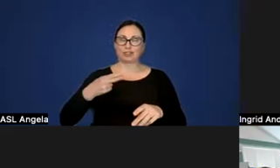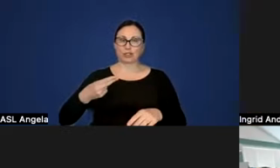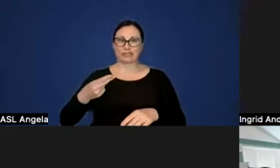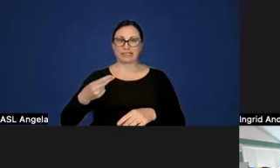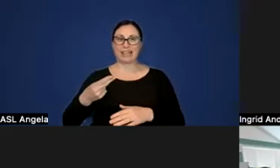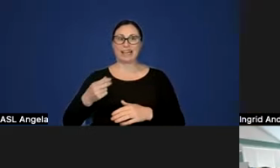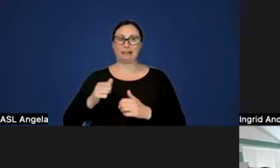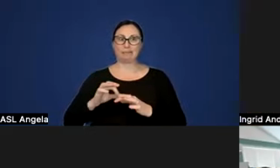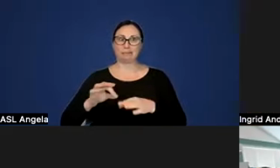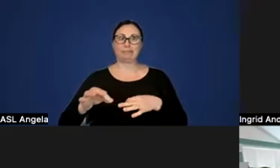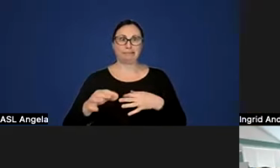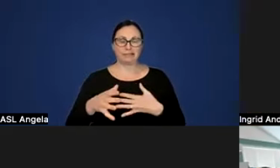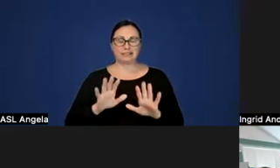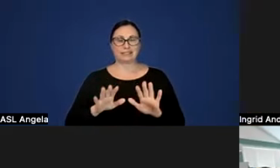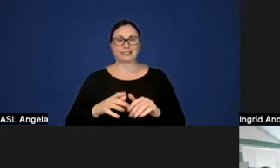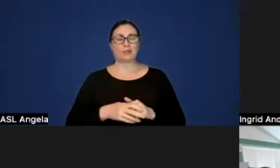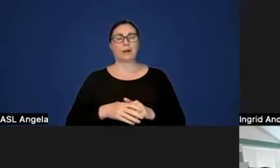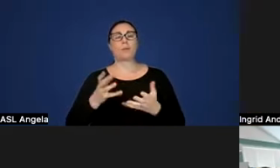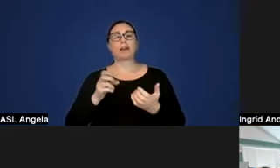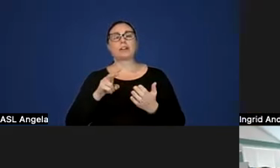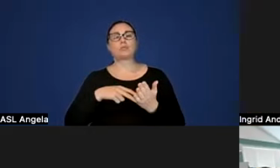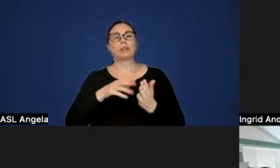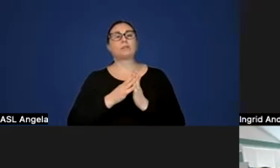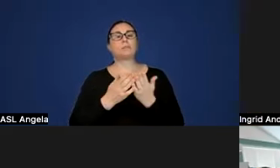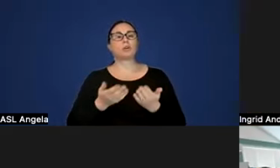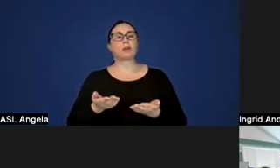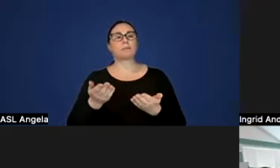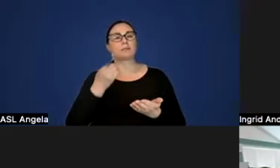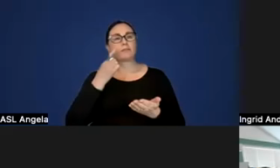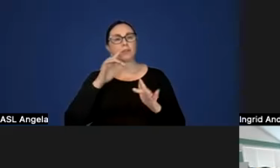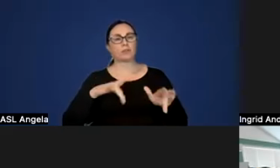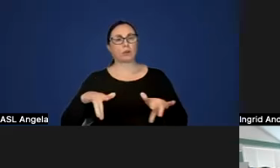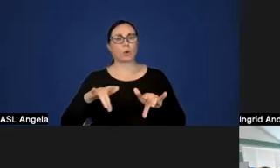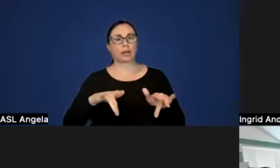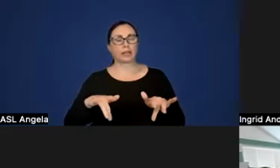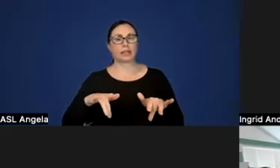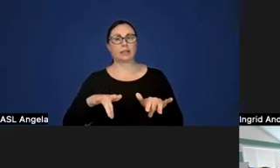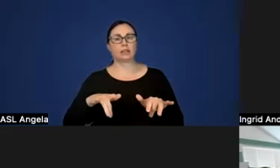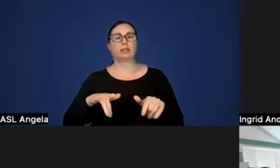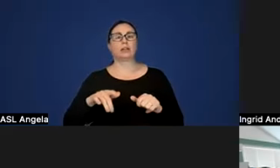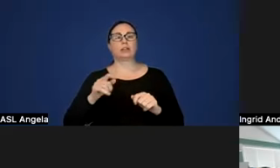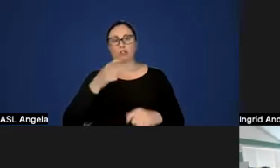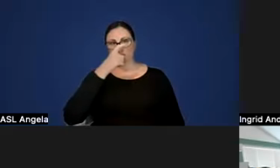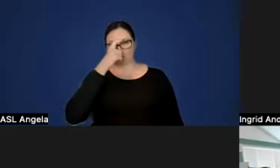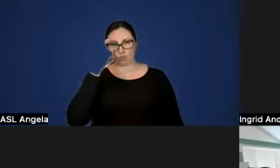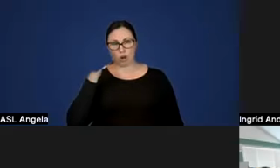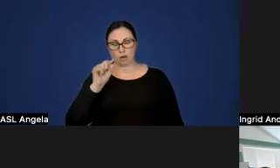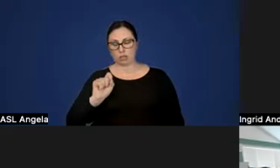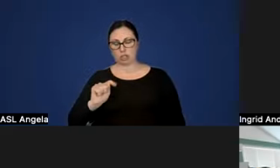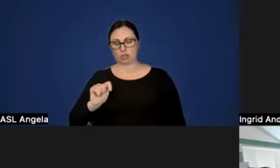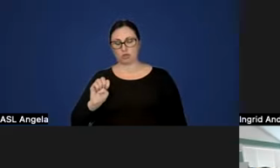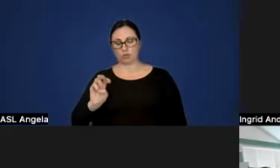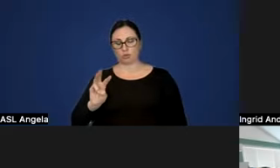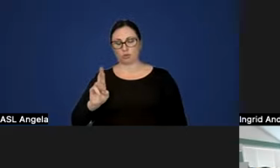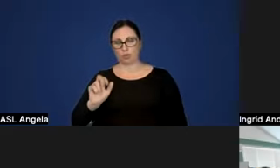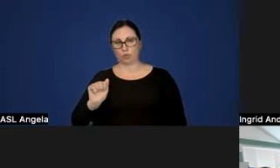wanted to read the book recommendation for people for the recording. So it's Trauma Stewardship, and it's